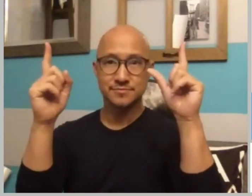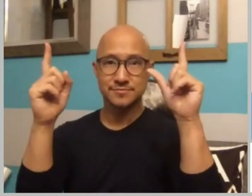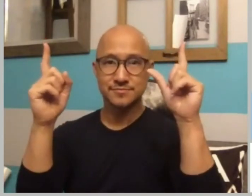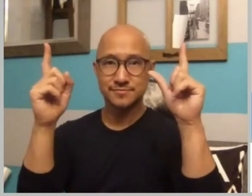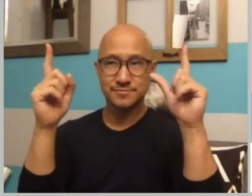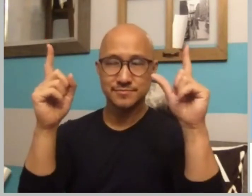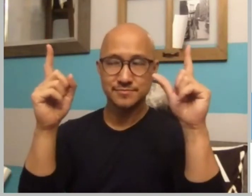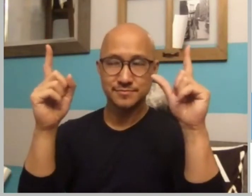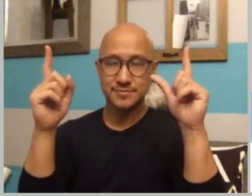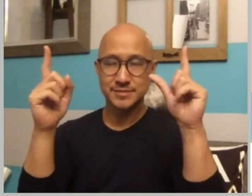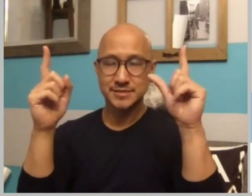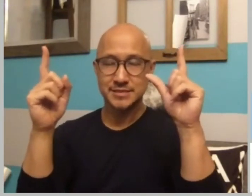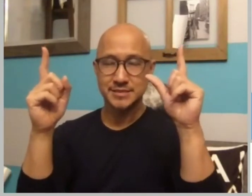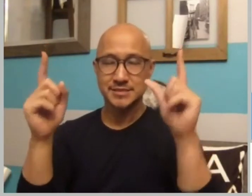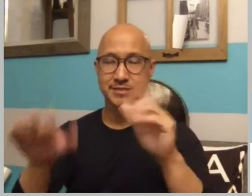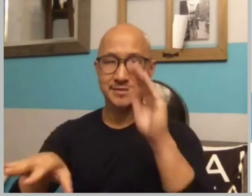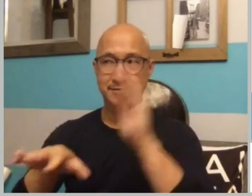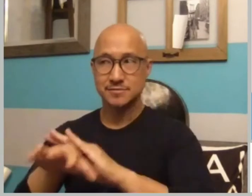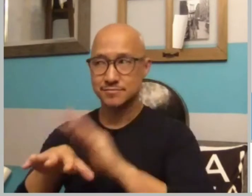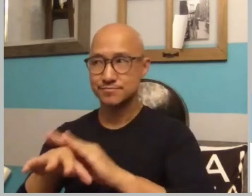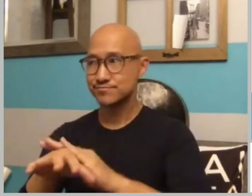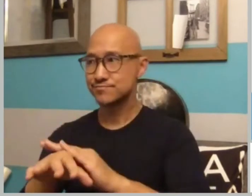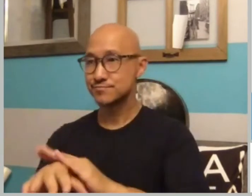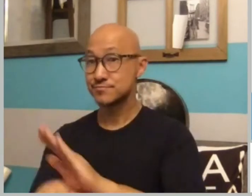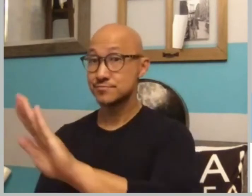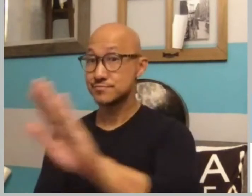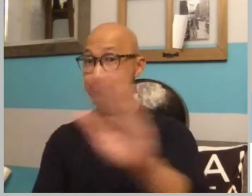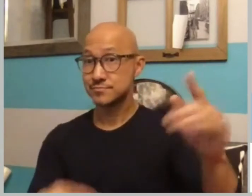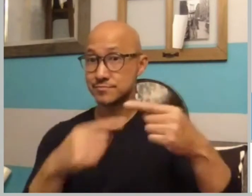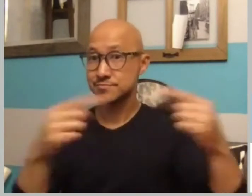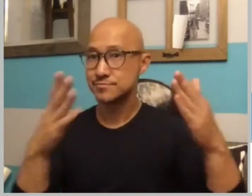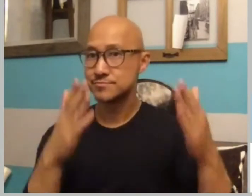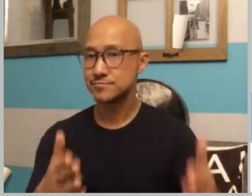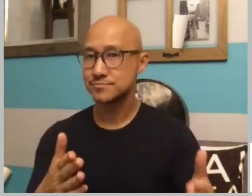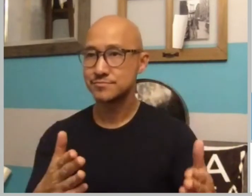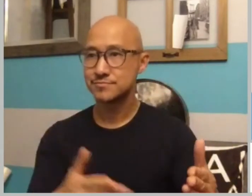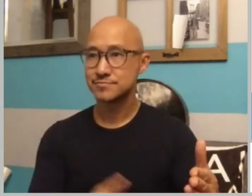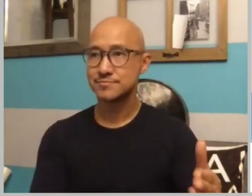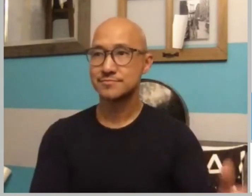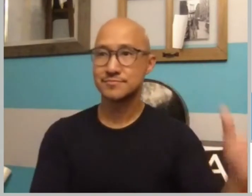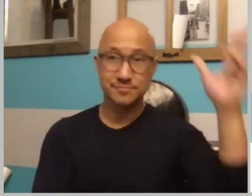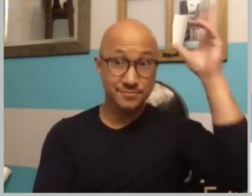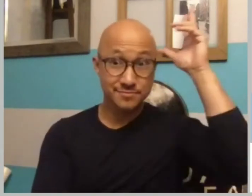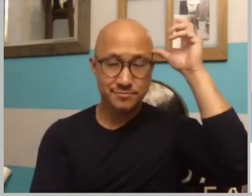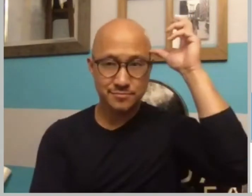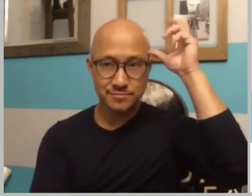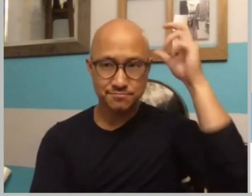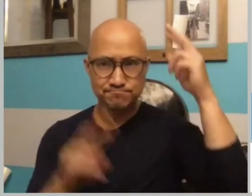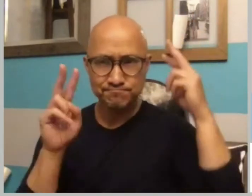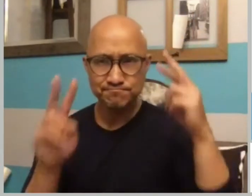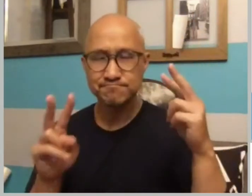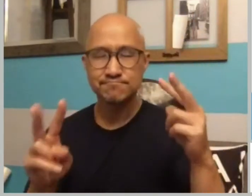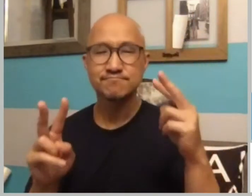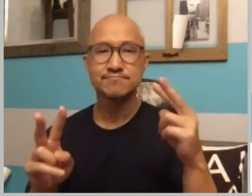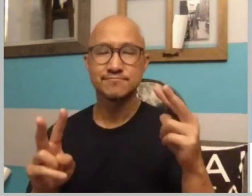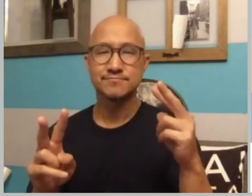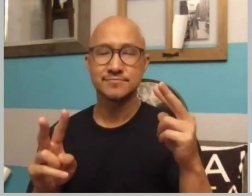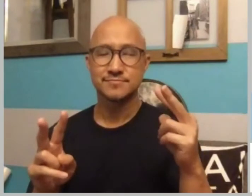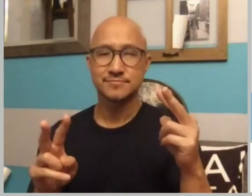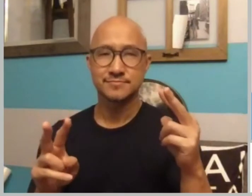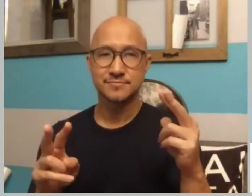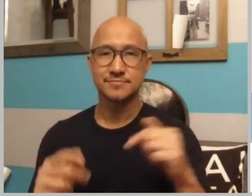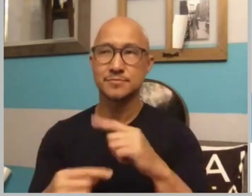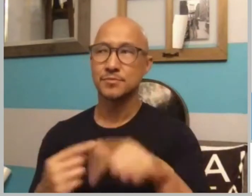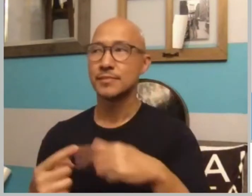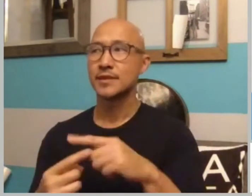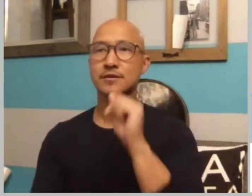through the struggle, guess what, brothers, sisters, we're vulnerable, right? We're vulnerable in those moments. And when we're vulnerable, you know